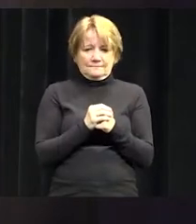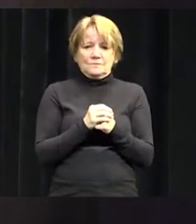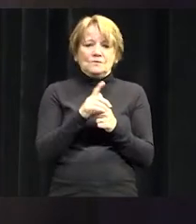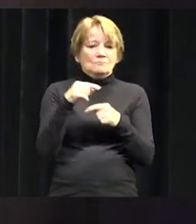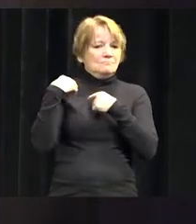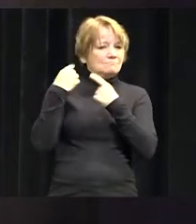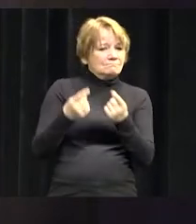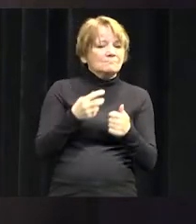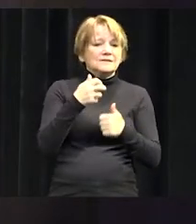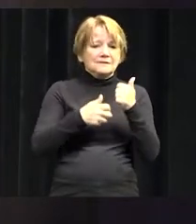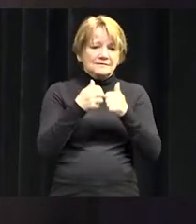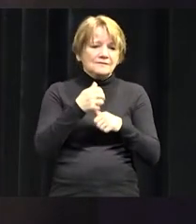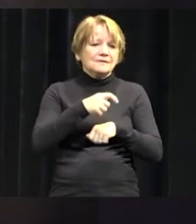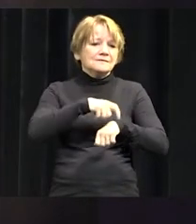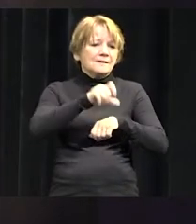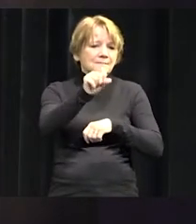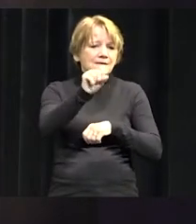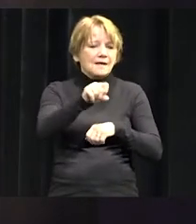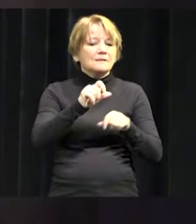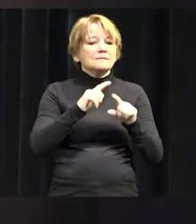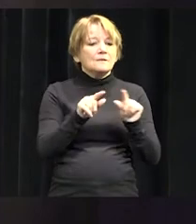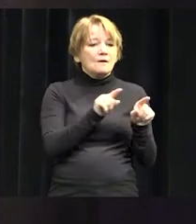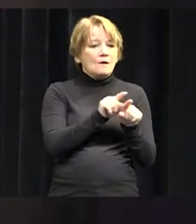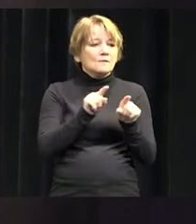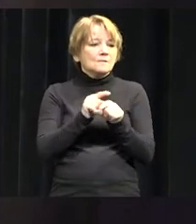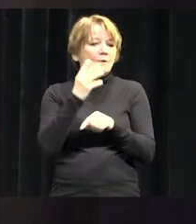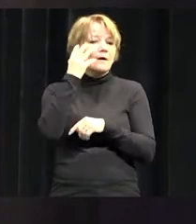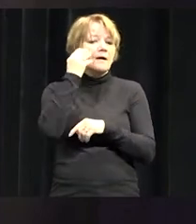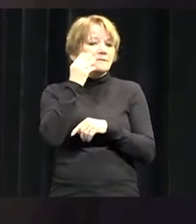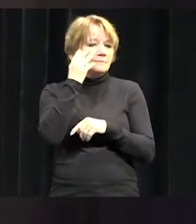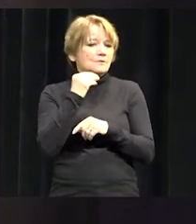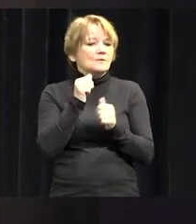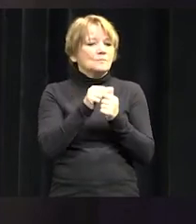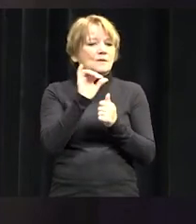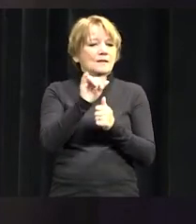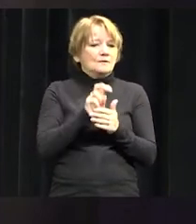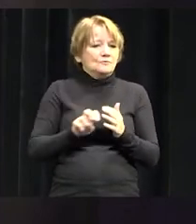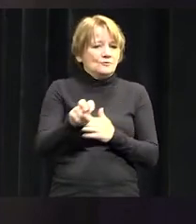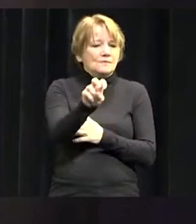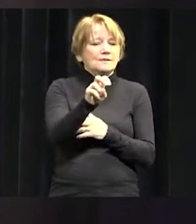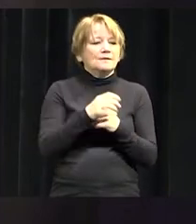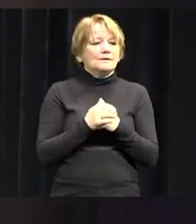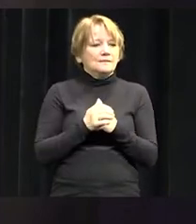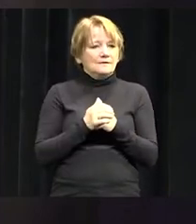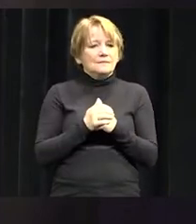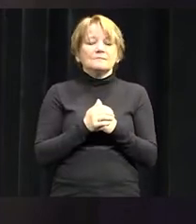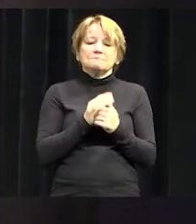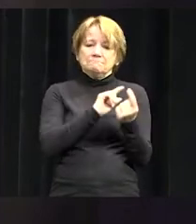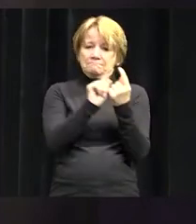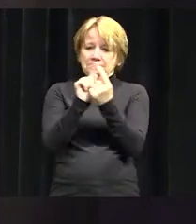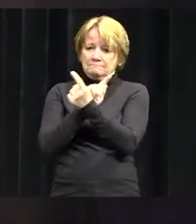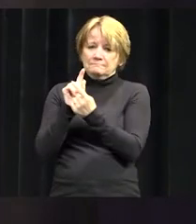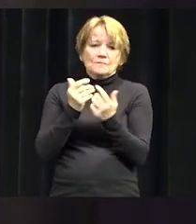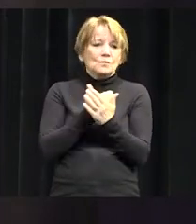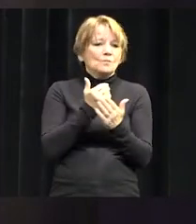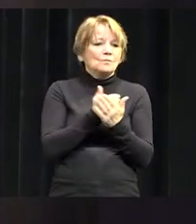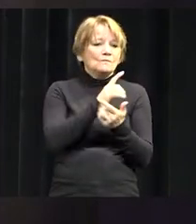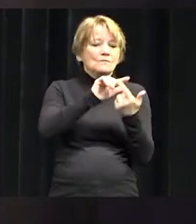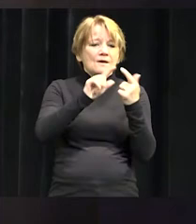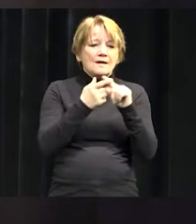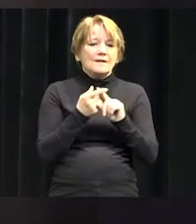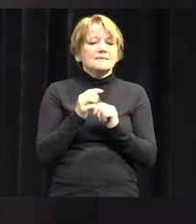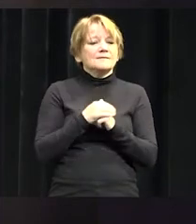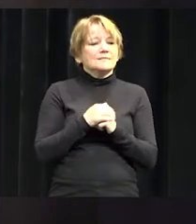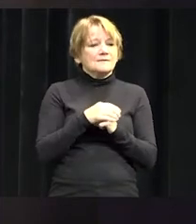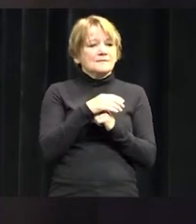different relationship will be attached to this place bristol community college the college